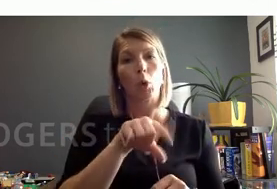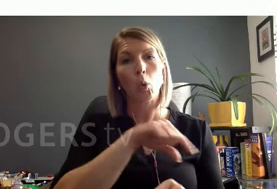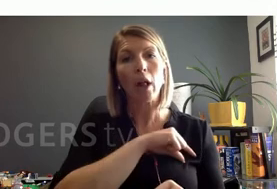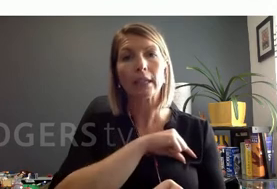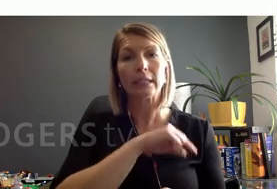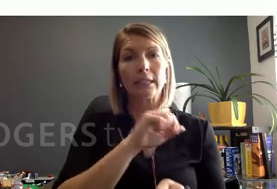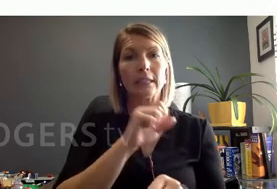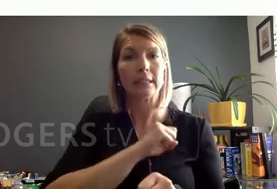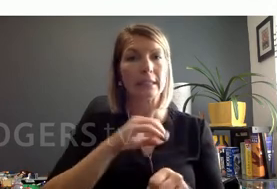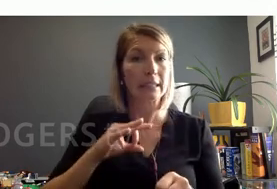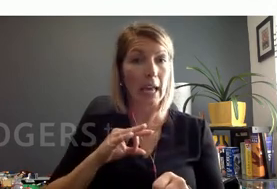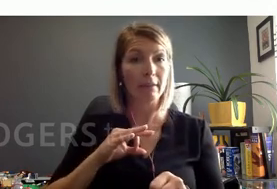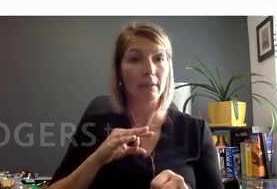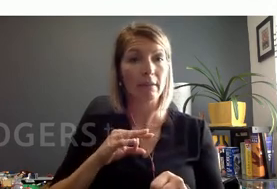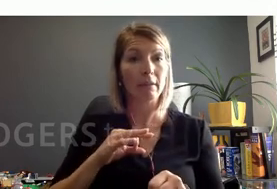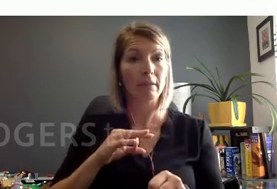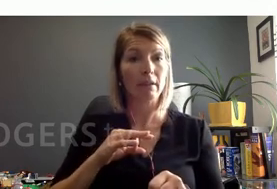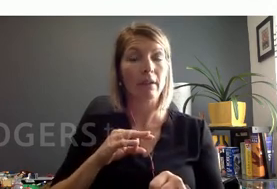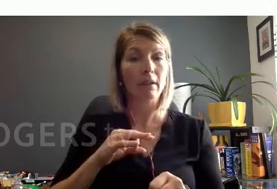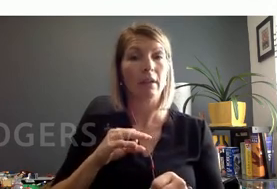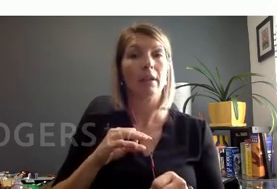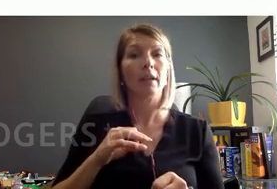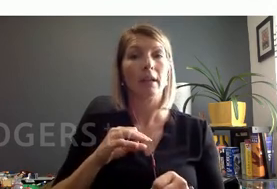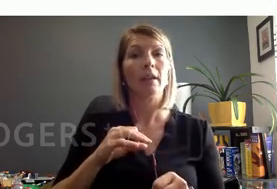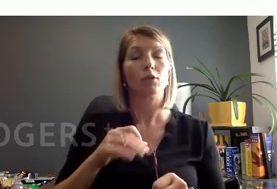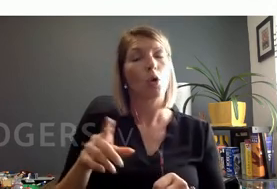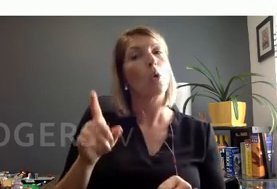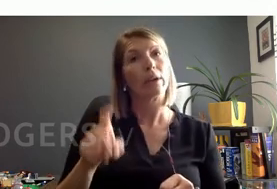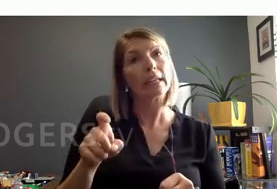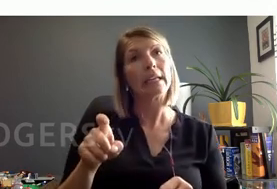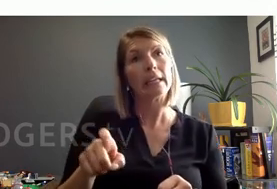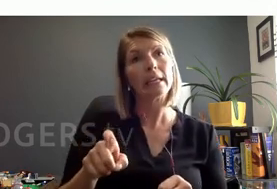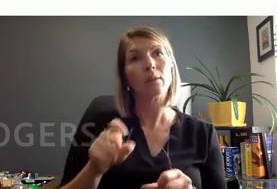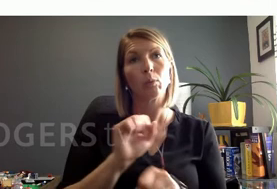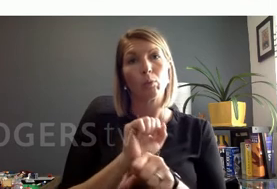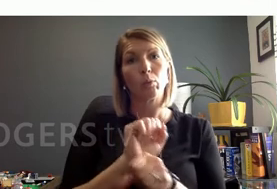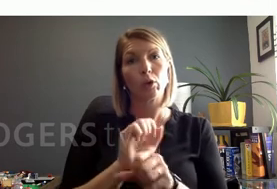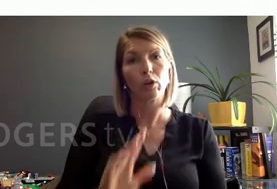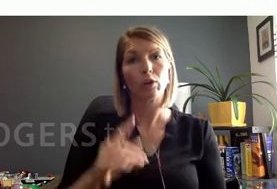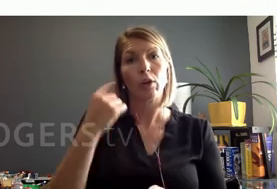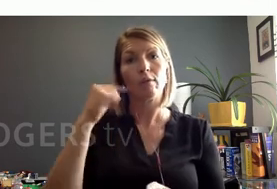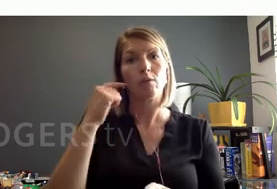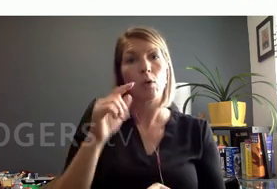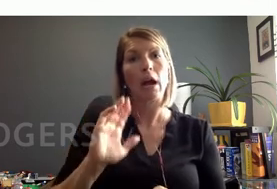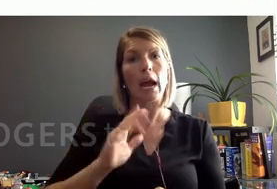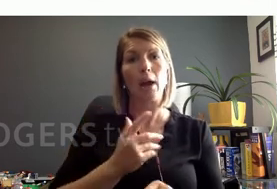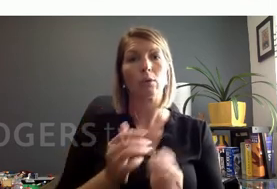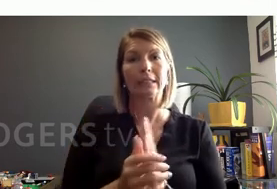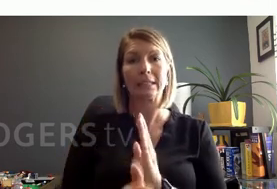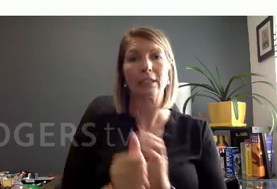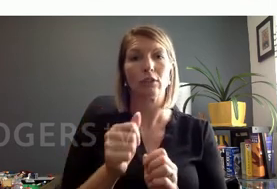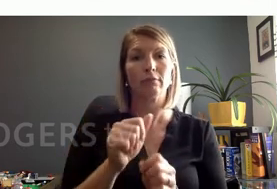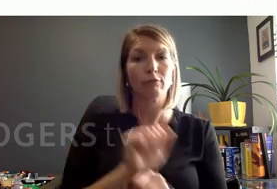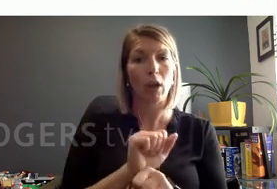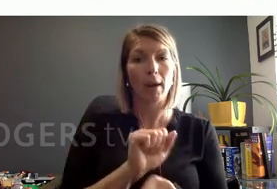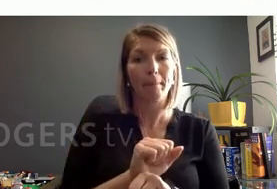have hard time to find local workers to fill those kind of positions. And actually very passively, according